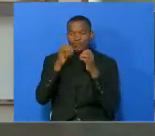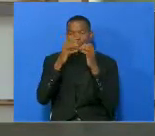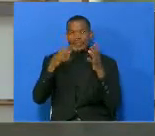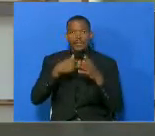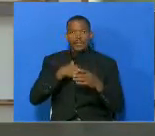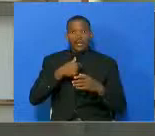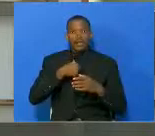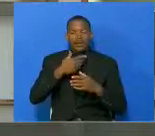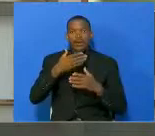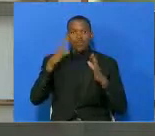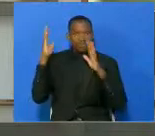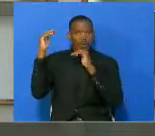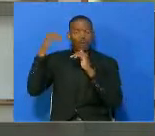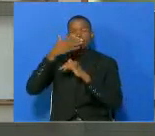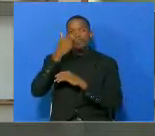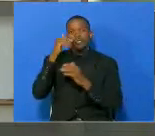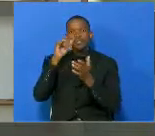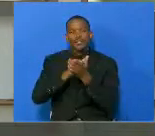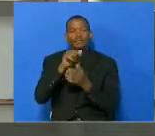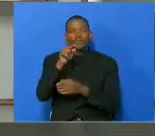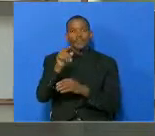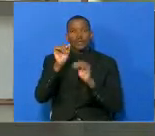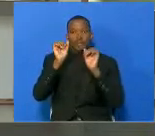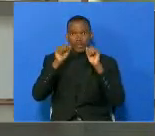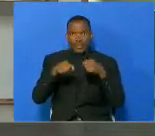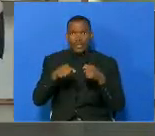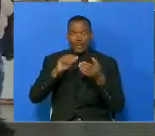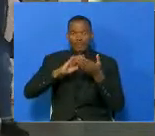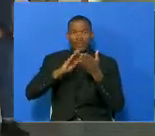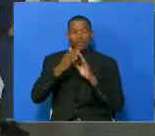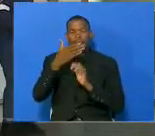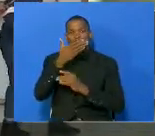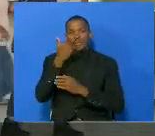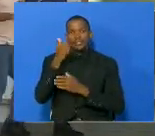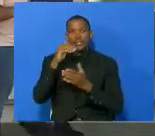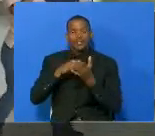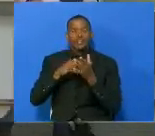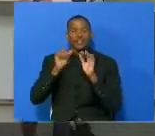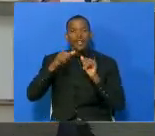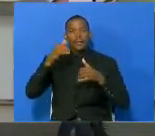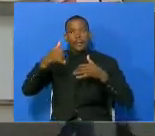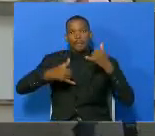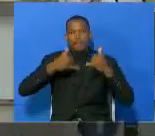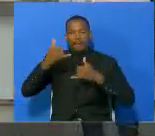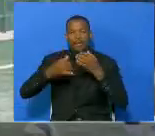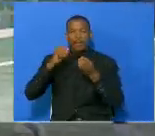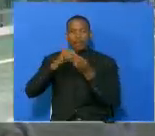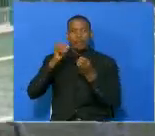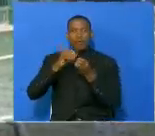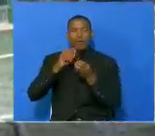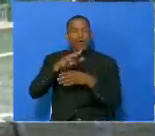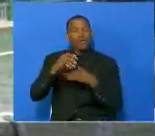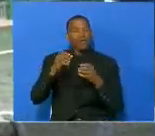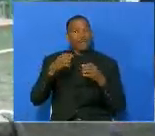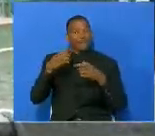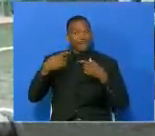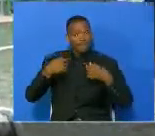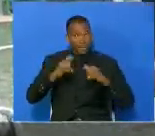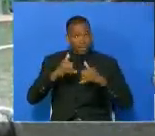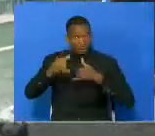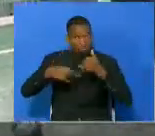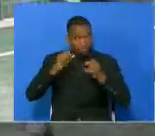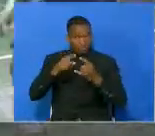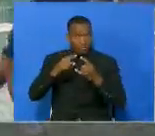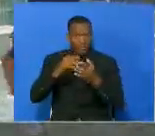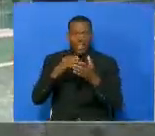convinced that we can be better. We can play more offensive football. Mokatisi Darosa, yo